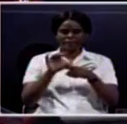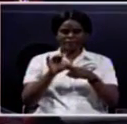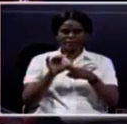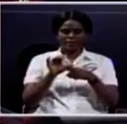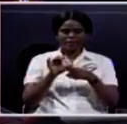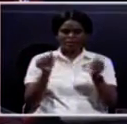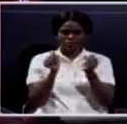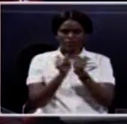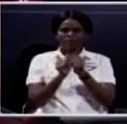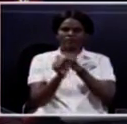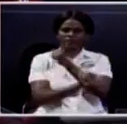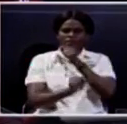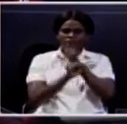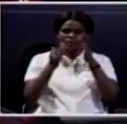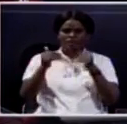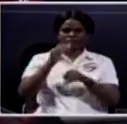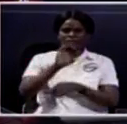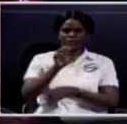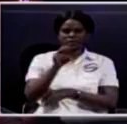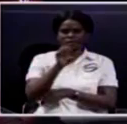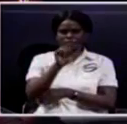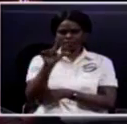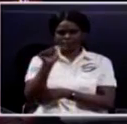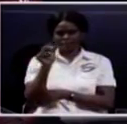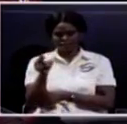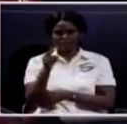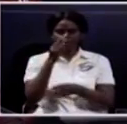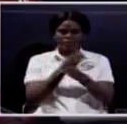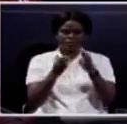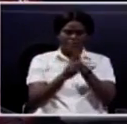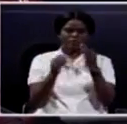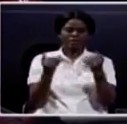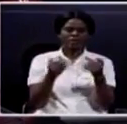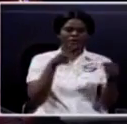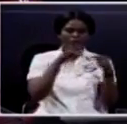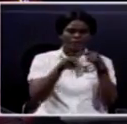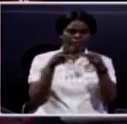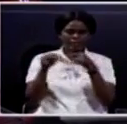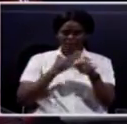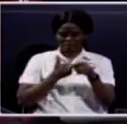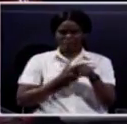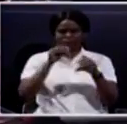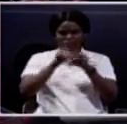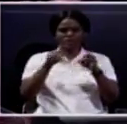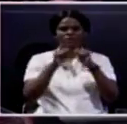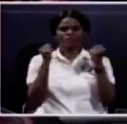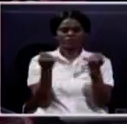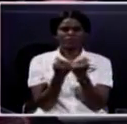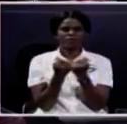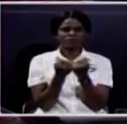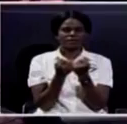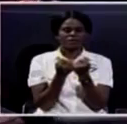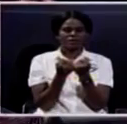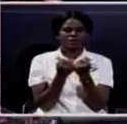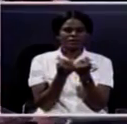State House when he was monitoring this infrastructure that HE went to commission. I was part of the delegation. And you see, we want